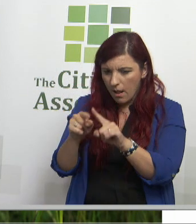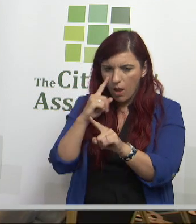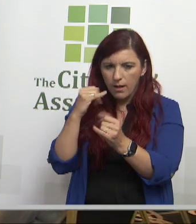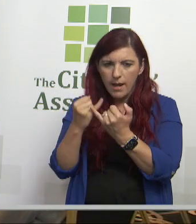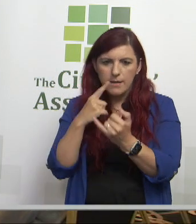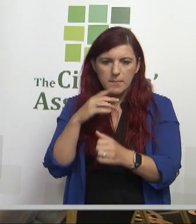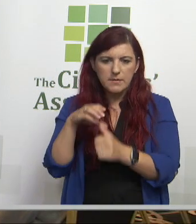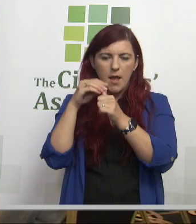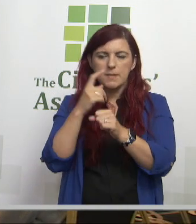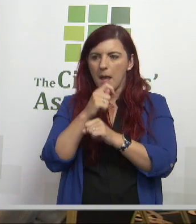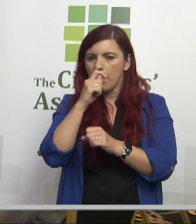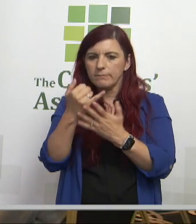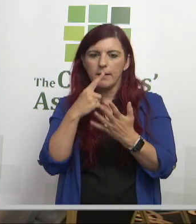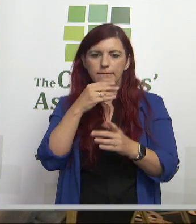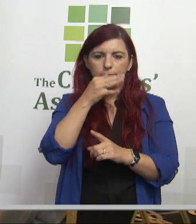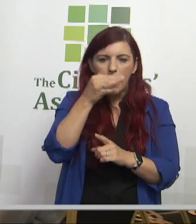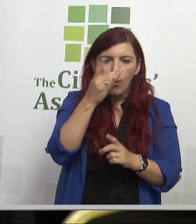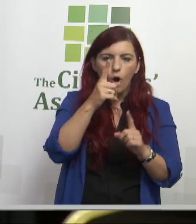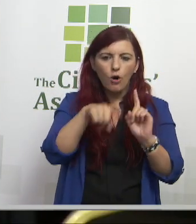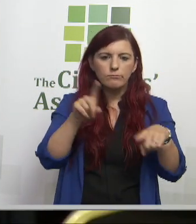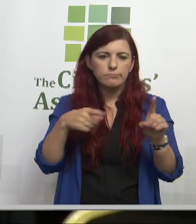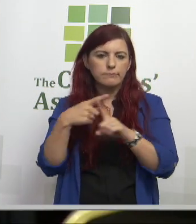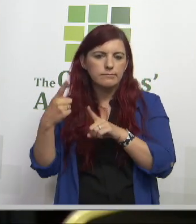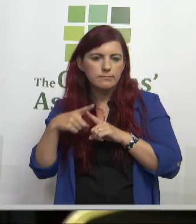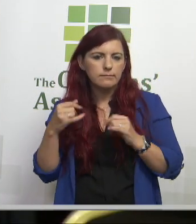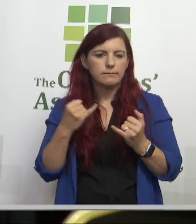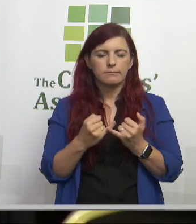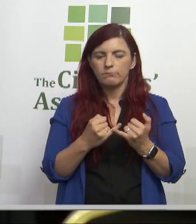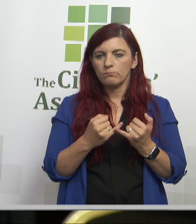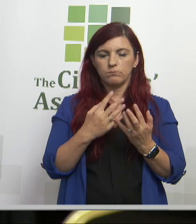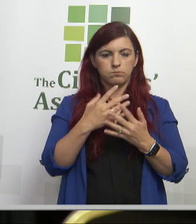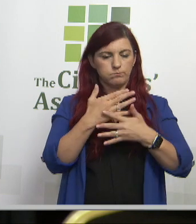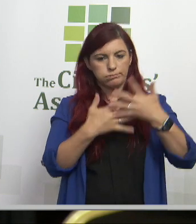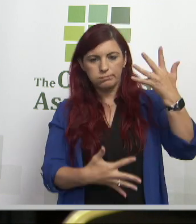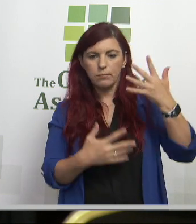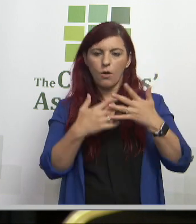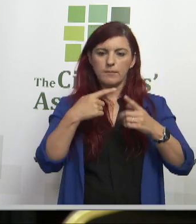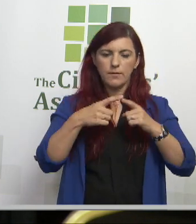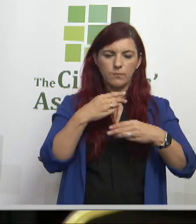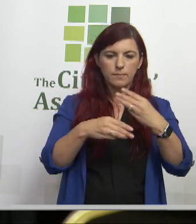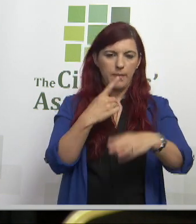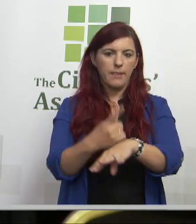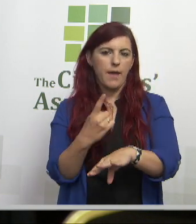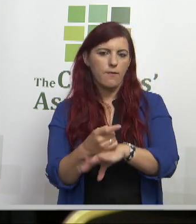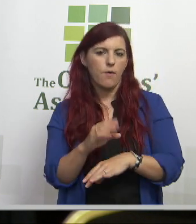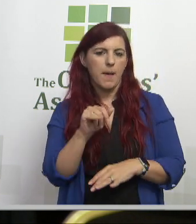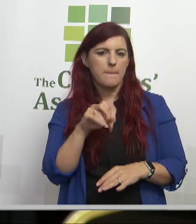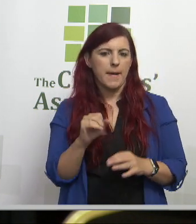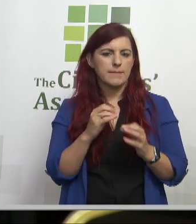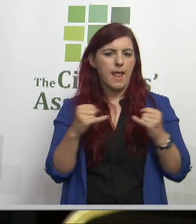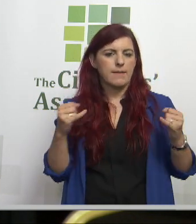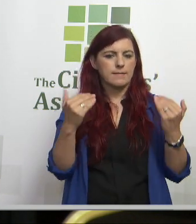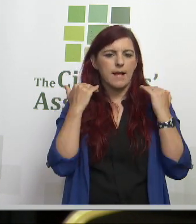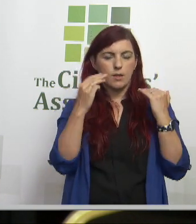types of wetland surveys, for example, fen surveys, hedgerow surveys, all to feed into that baseline data so that we